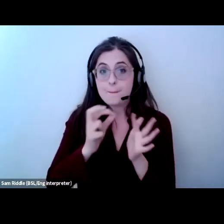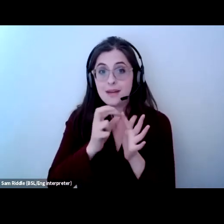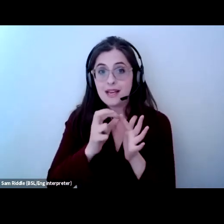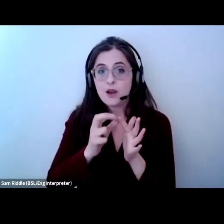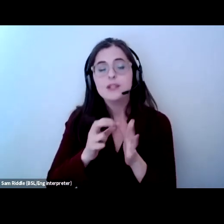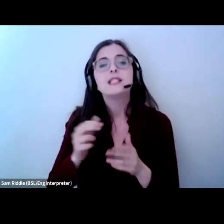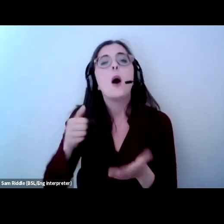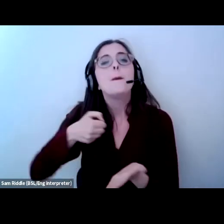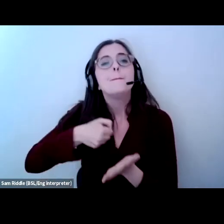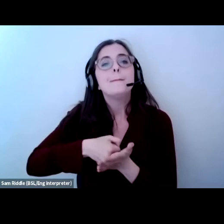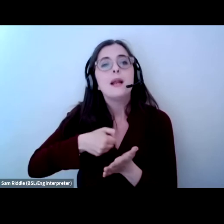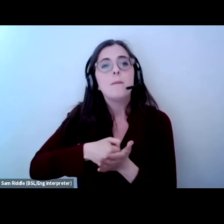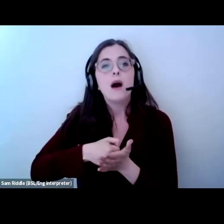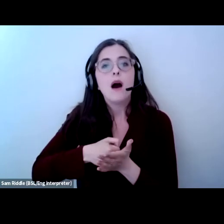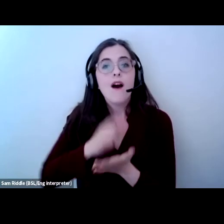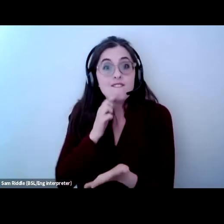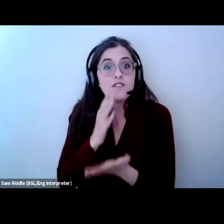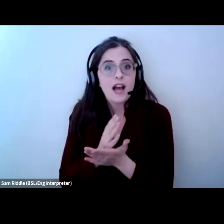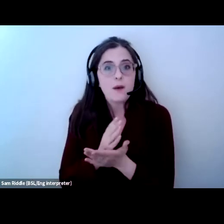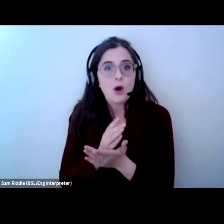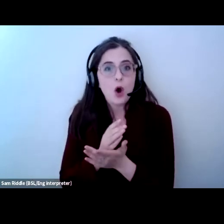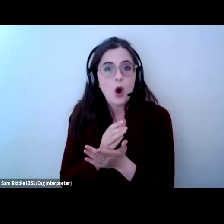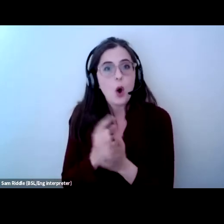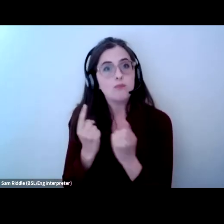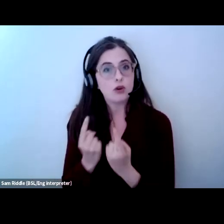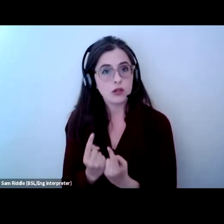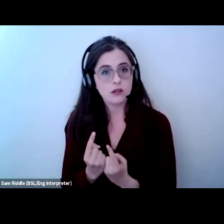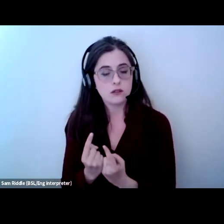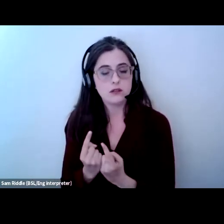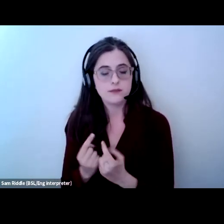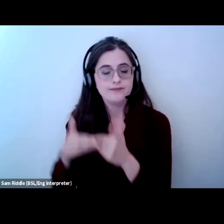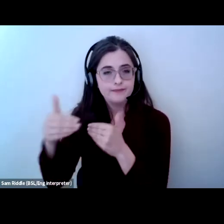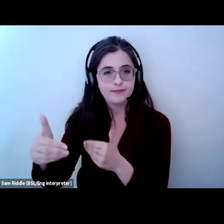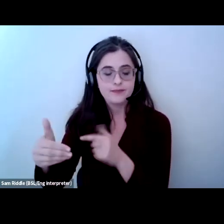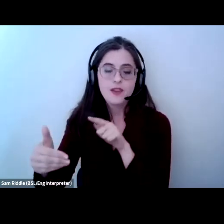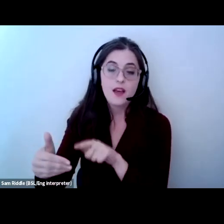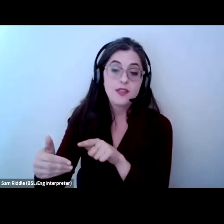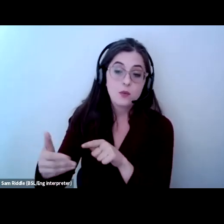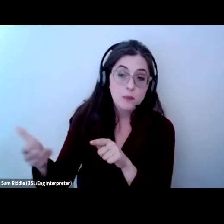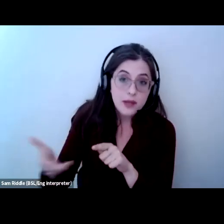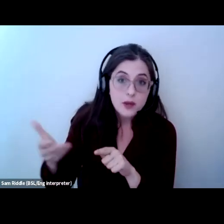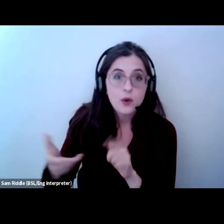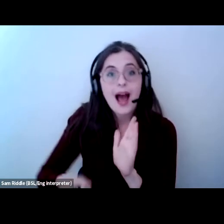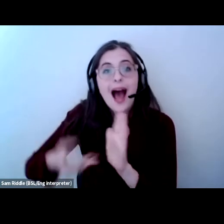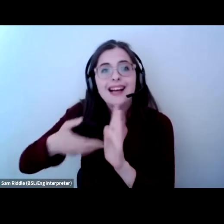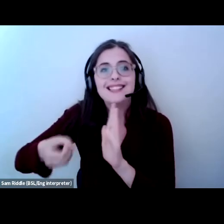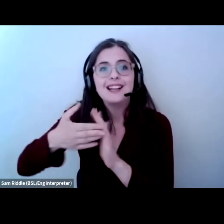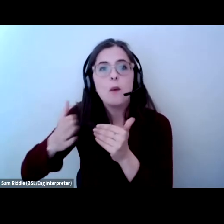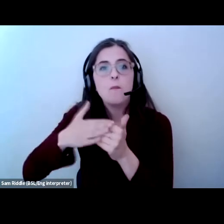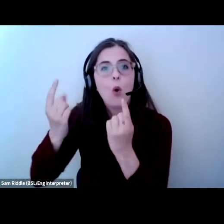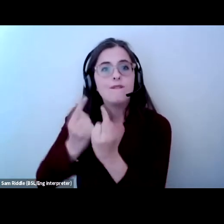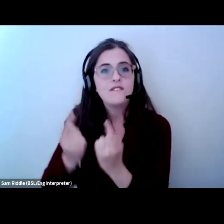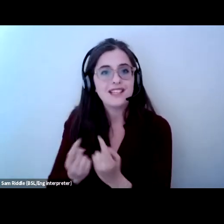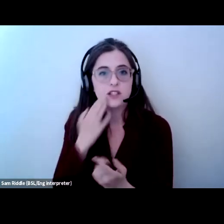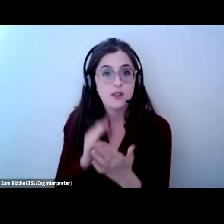viable products, and then iterating on that in the future with more features, and